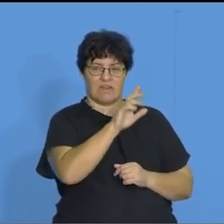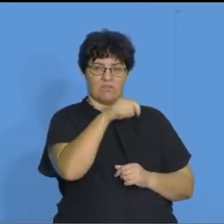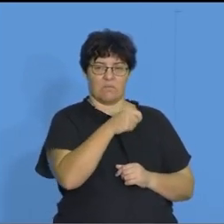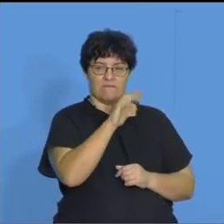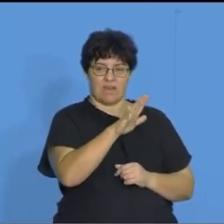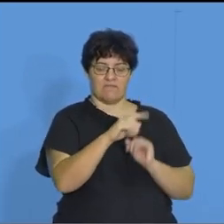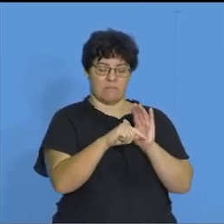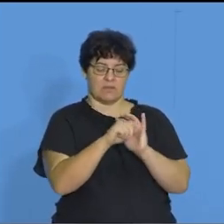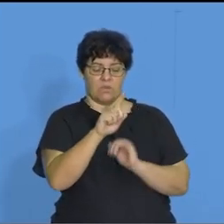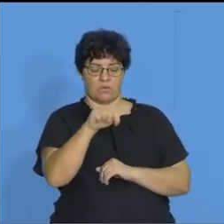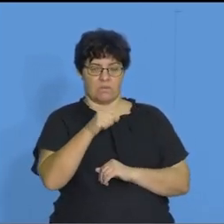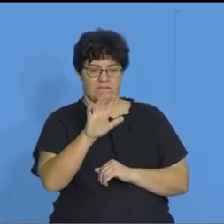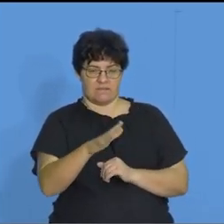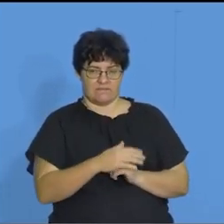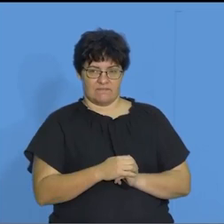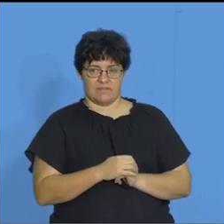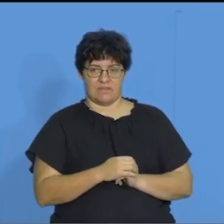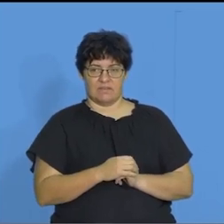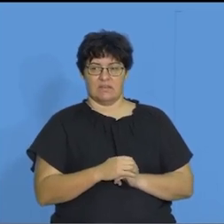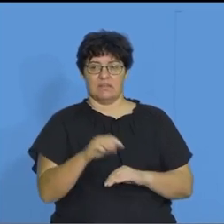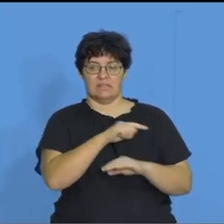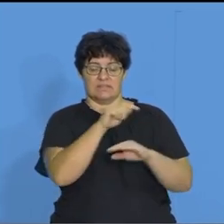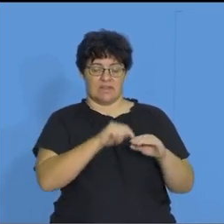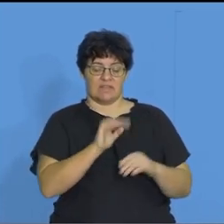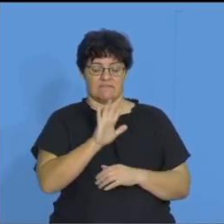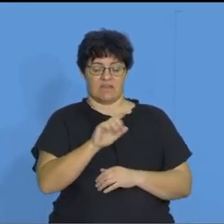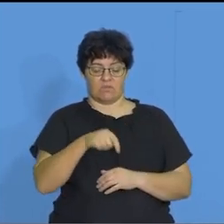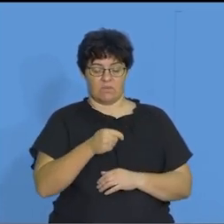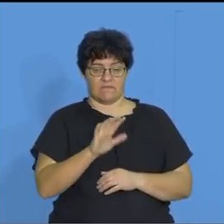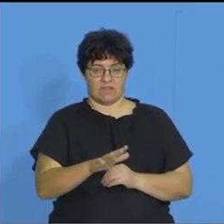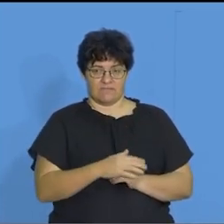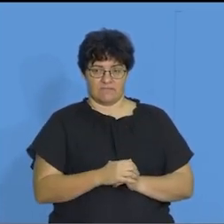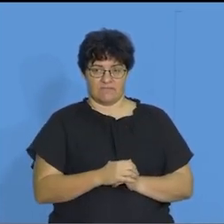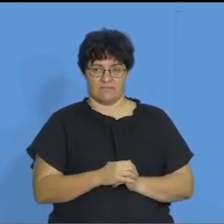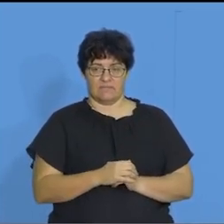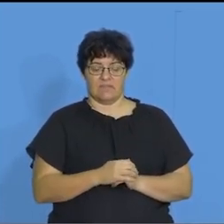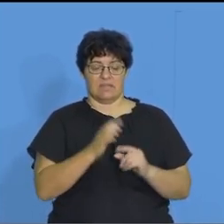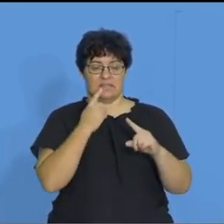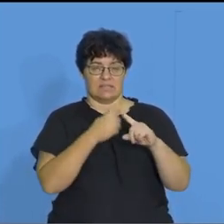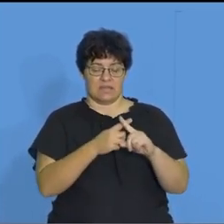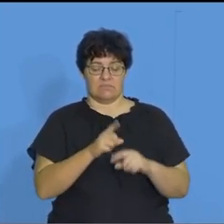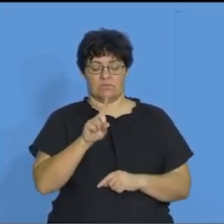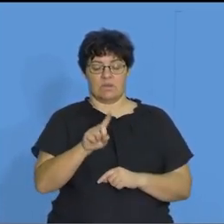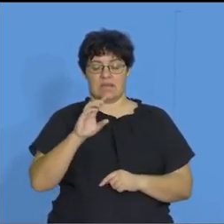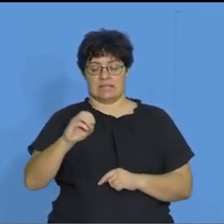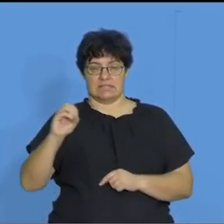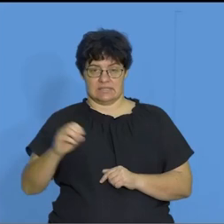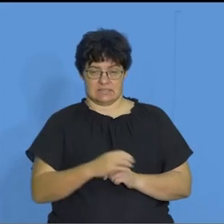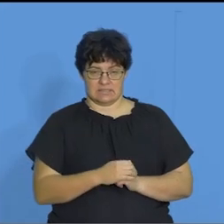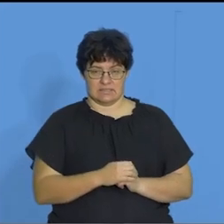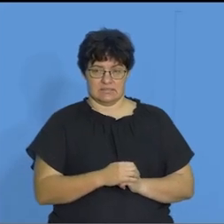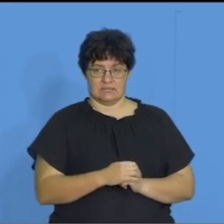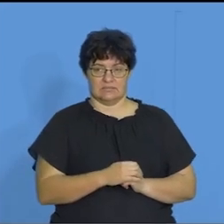mass of the impurity, which is 1.5, divided by the total mass, which is 5.5, we multiply that